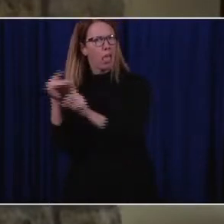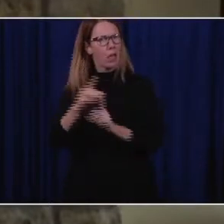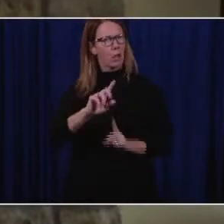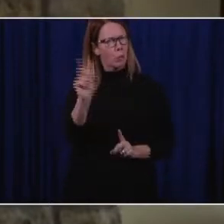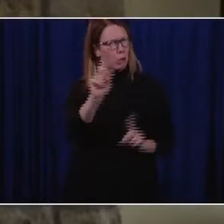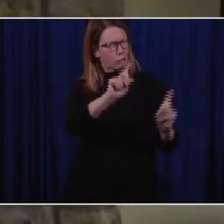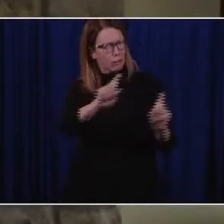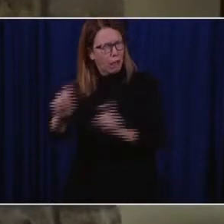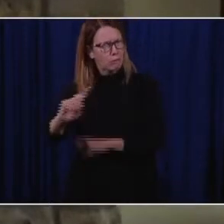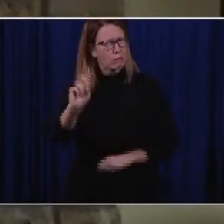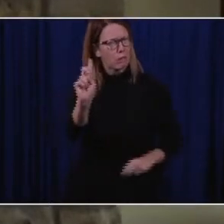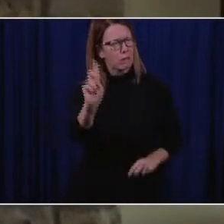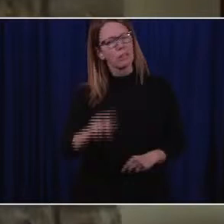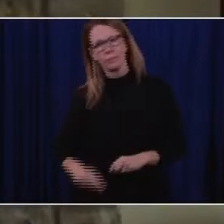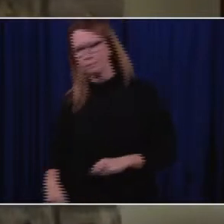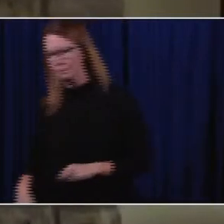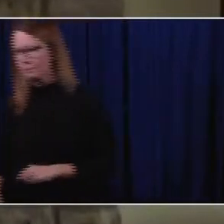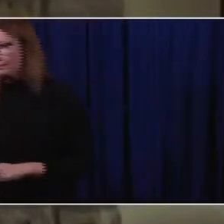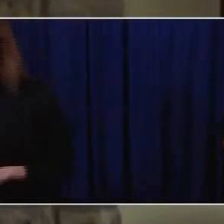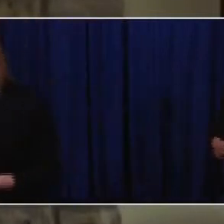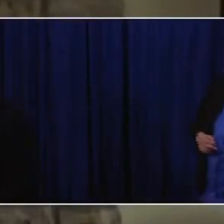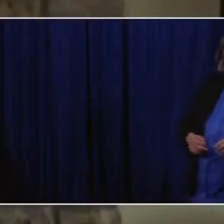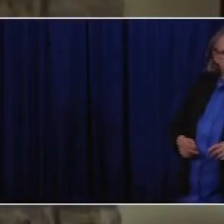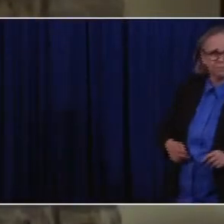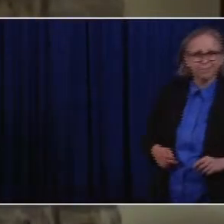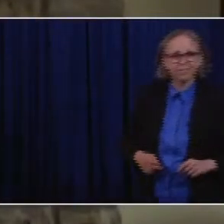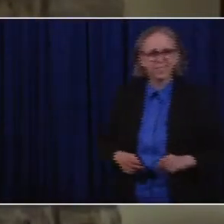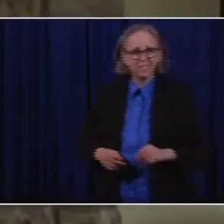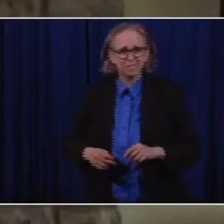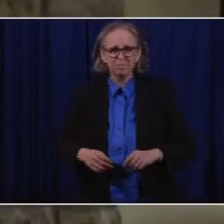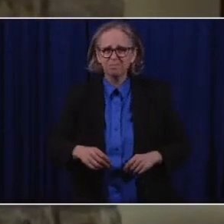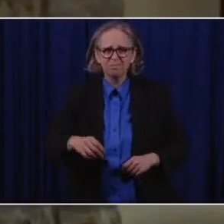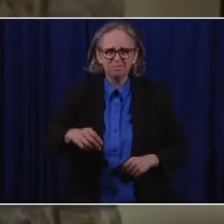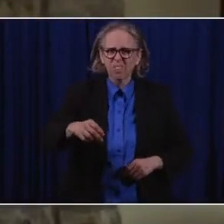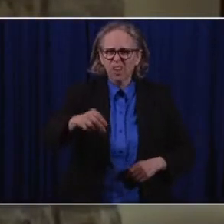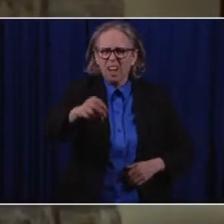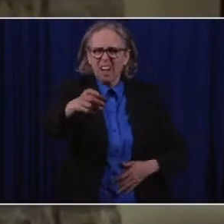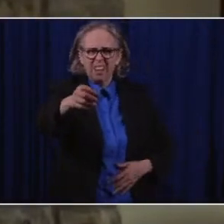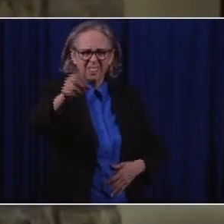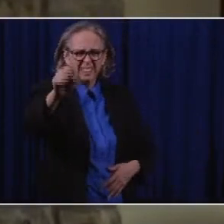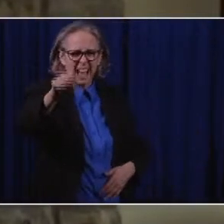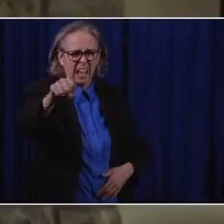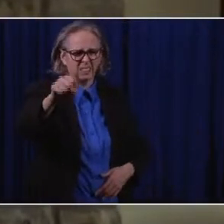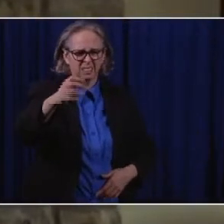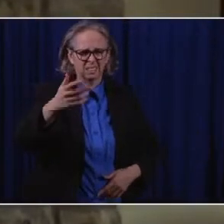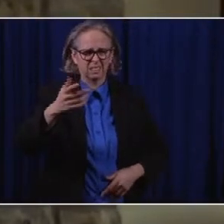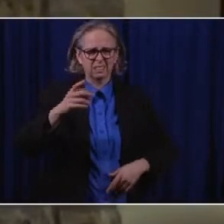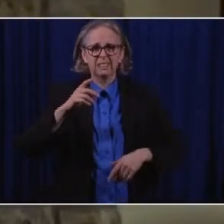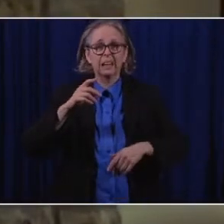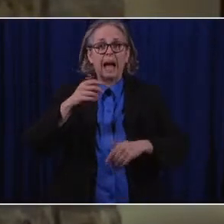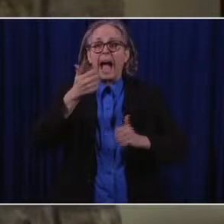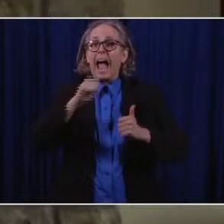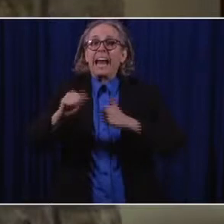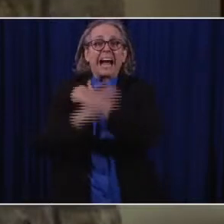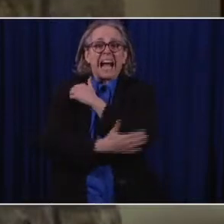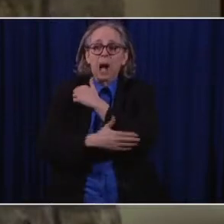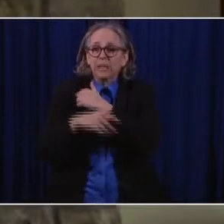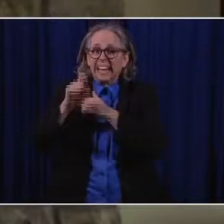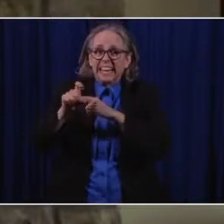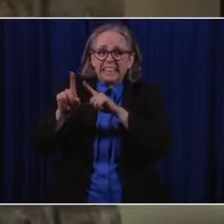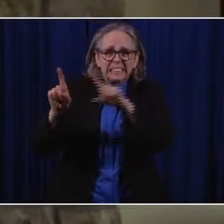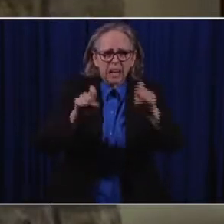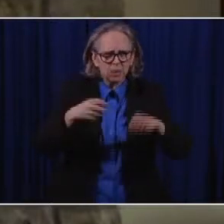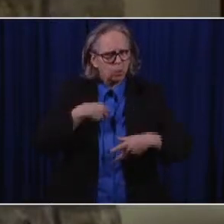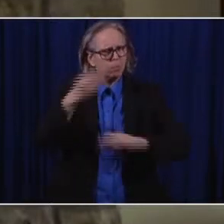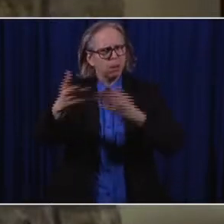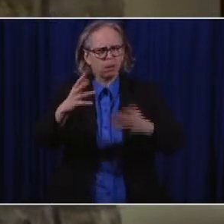them? Sure, we can bring testing to any county that wants us. And, I've said